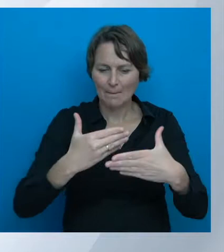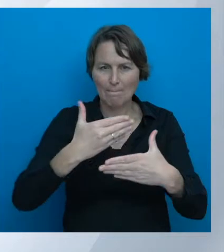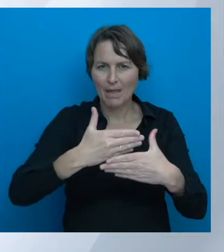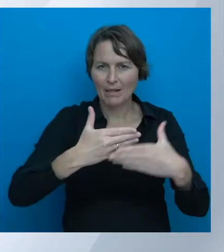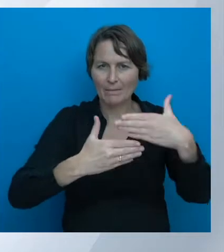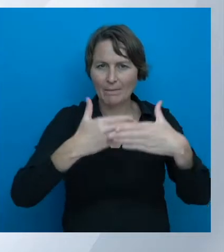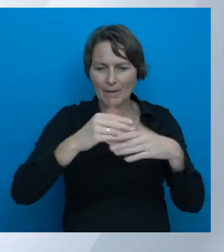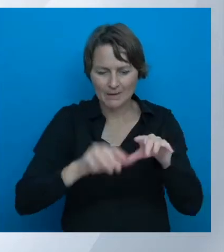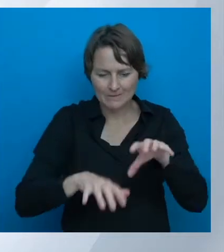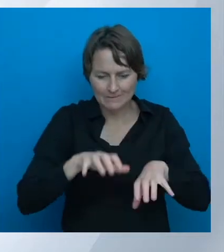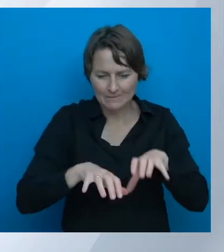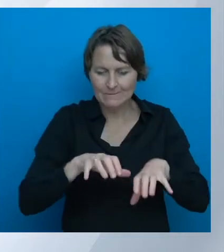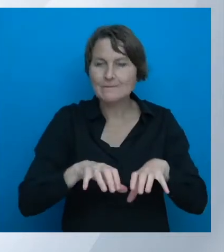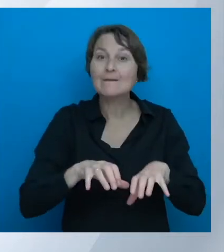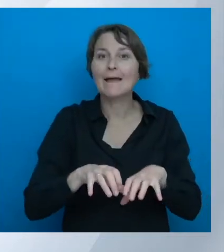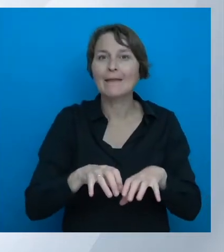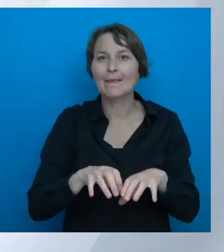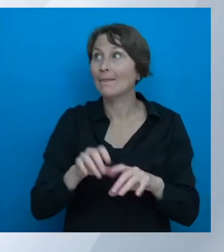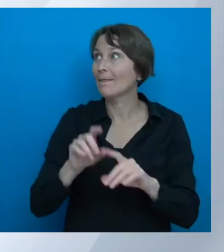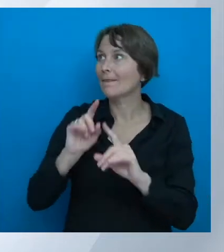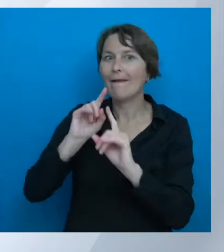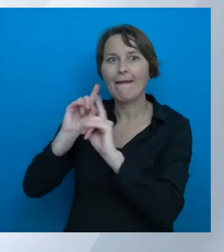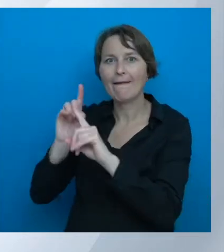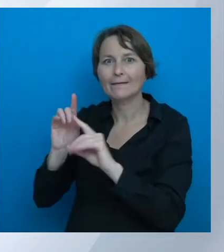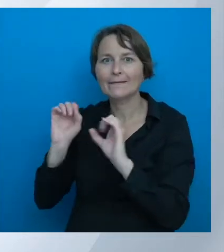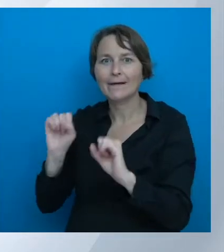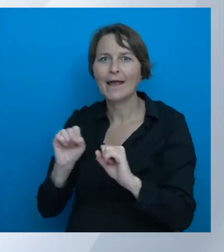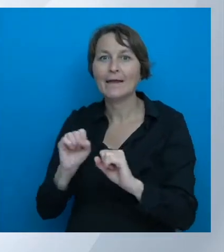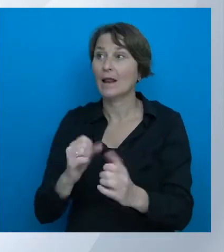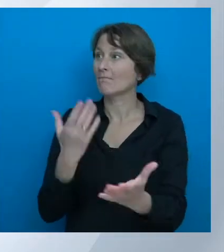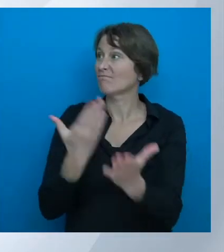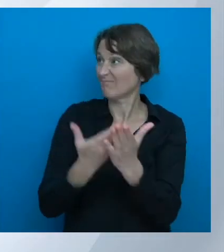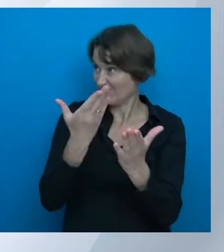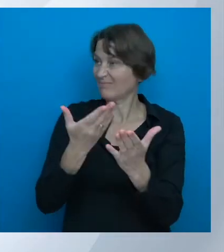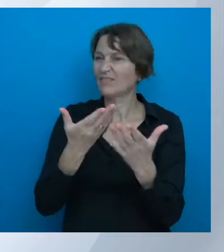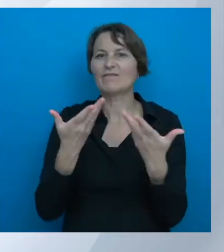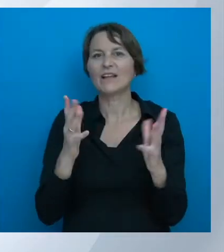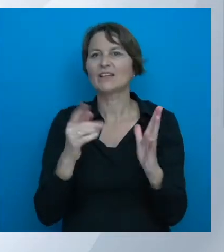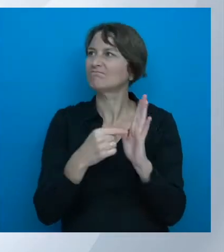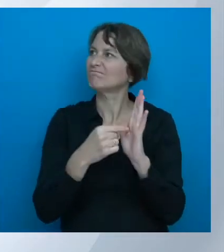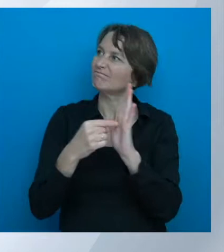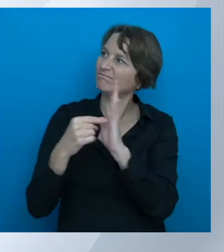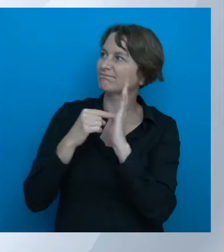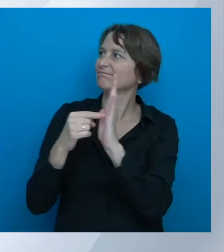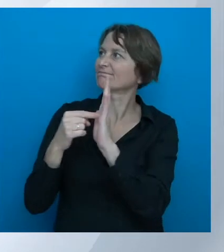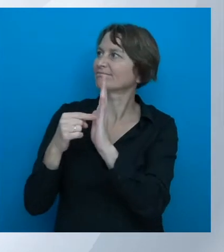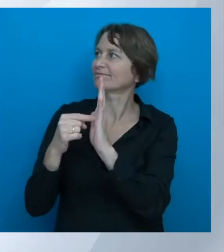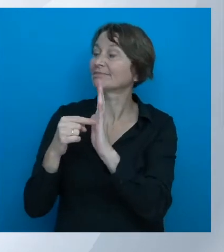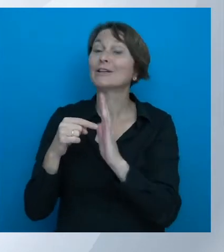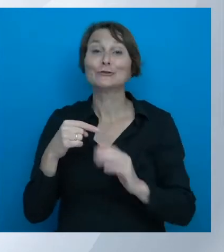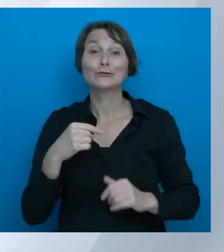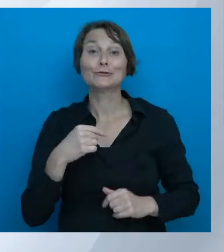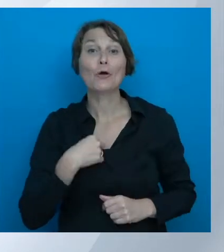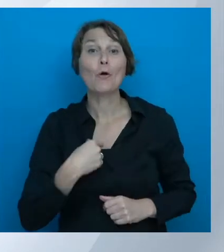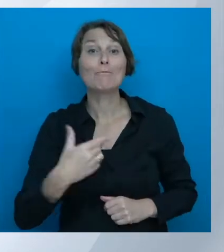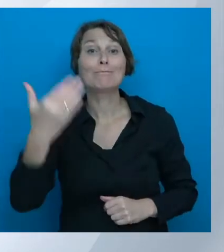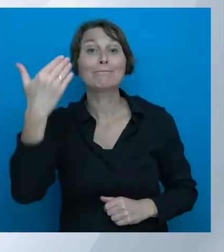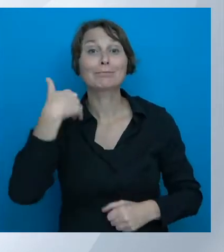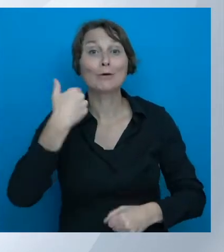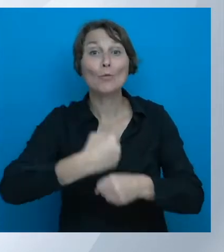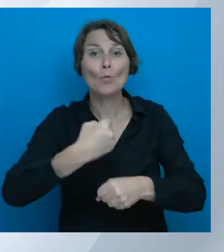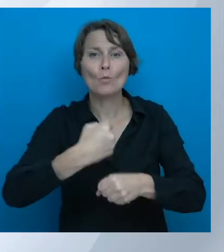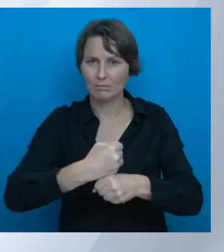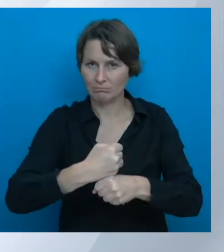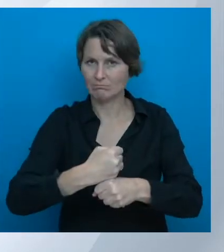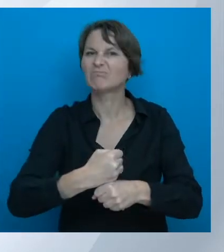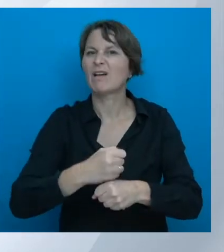you can do and how long it takes? And at a previous employer, this is exactly the position that we were in. As a